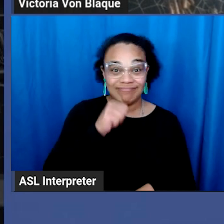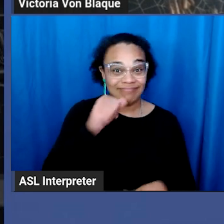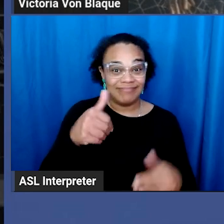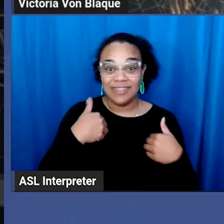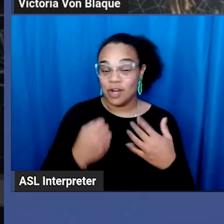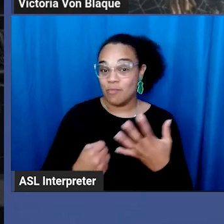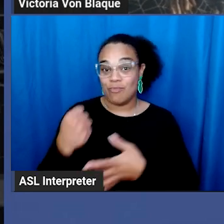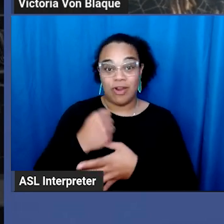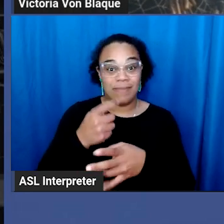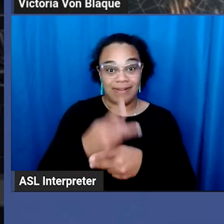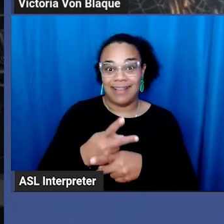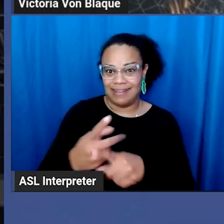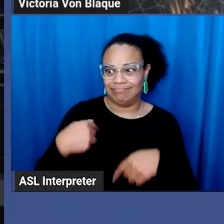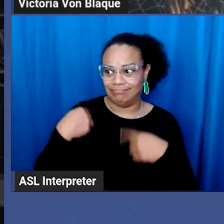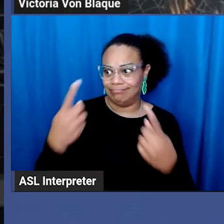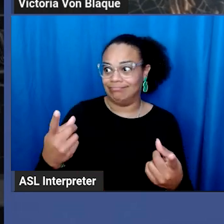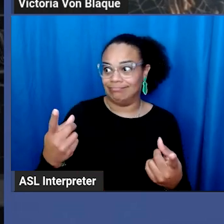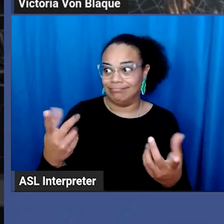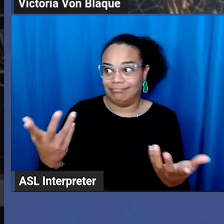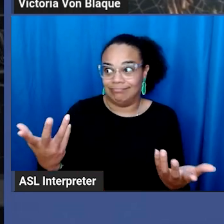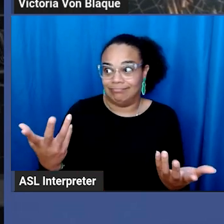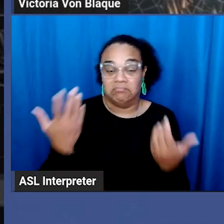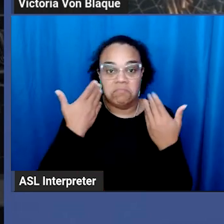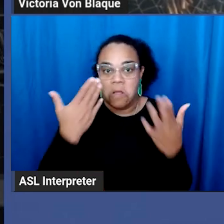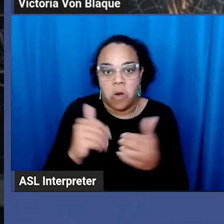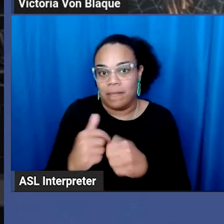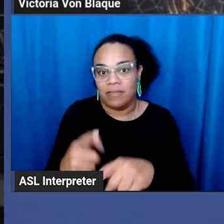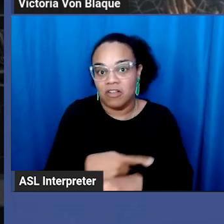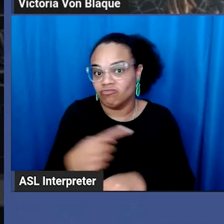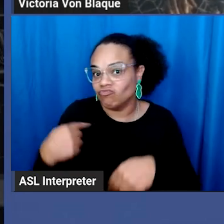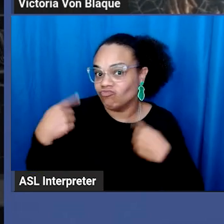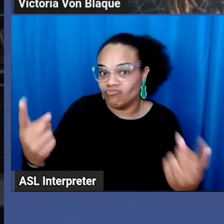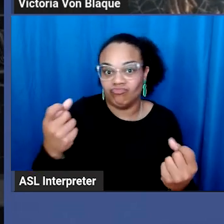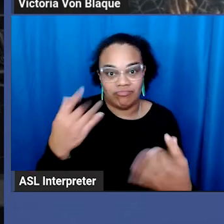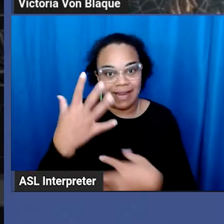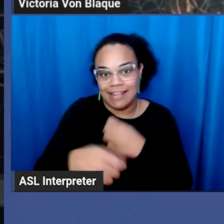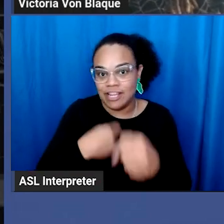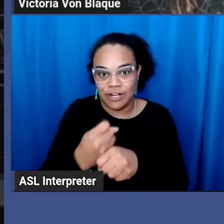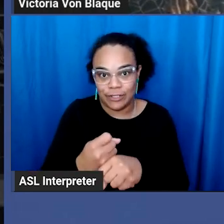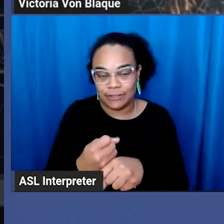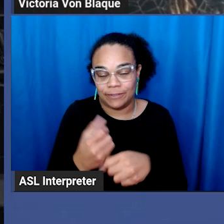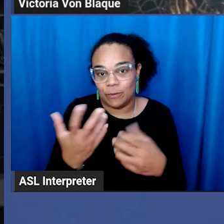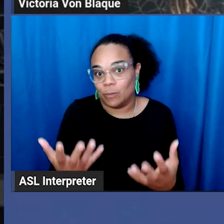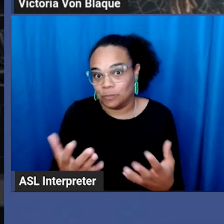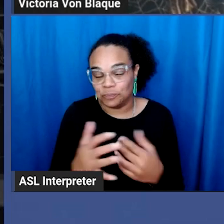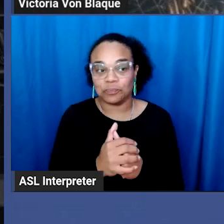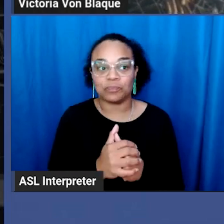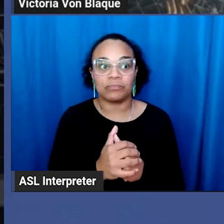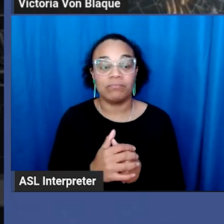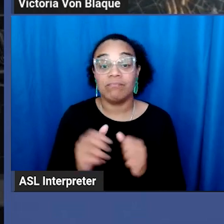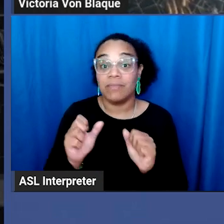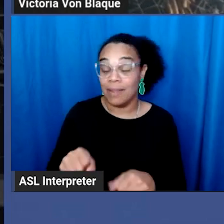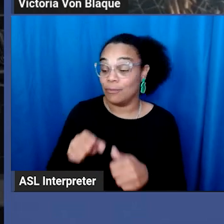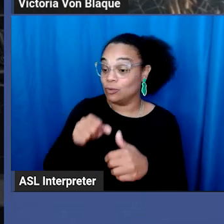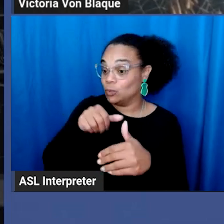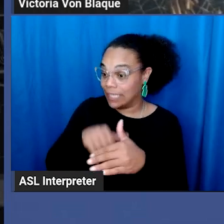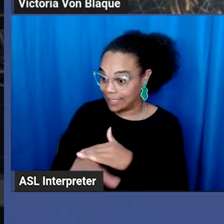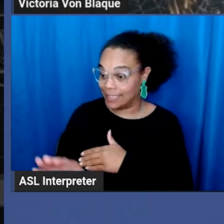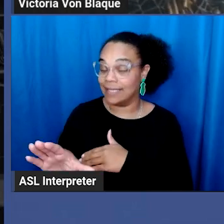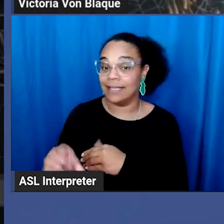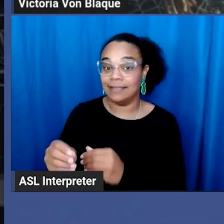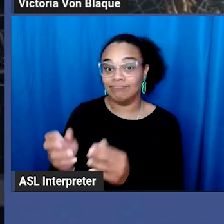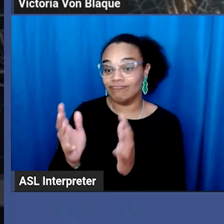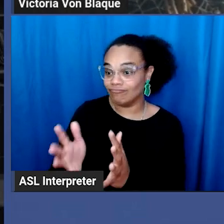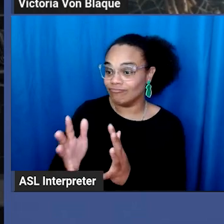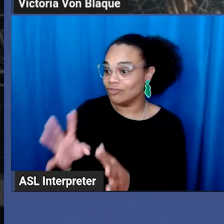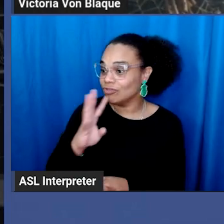in I don't know how long, years and years. So just being able to get in and talk